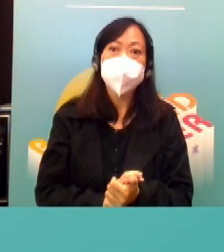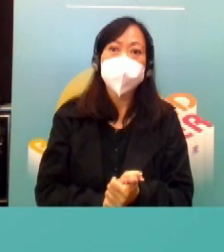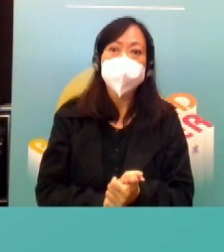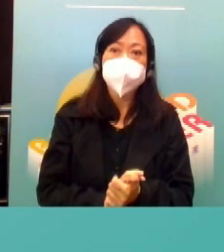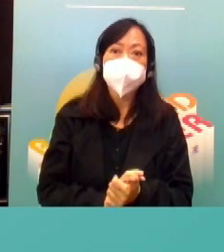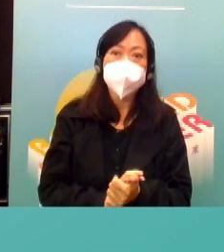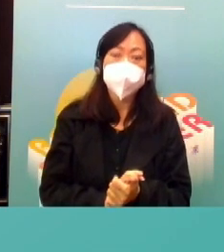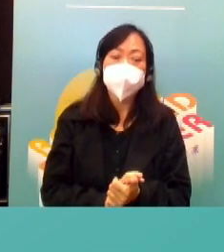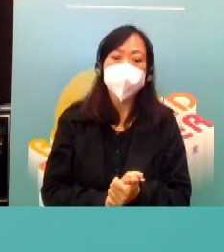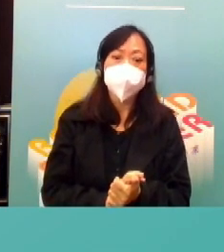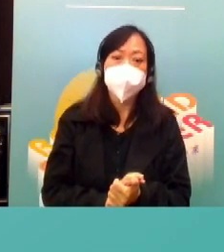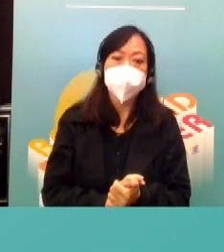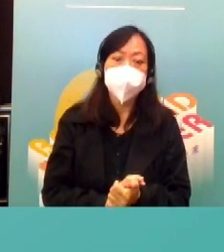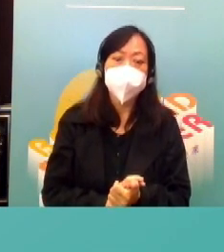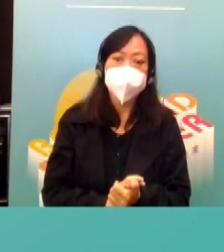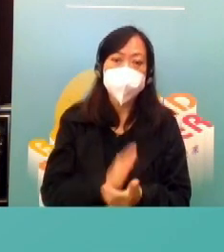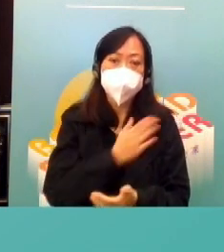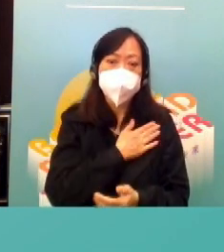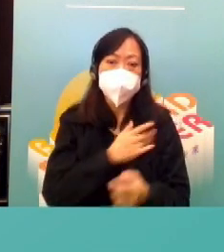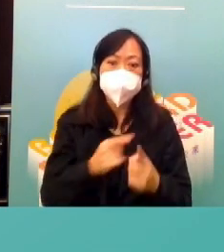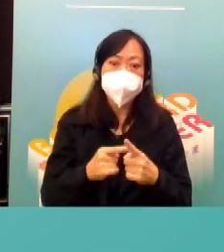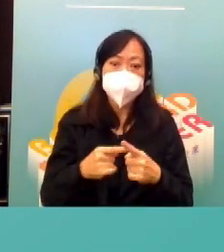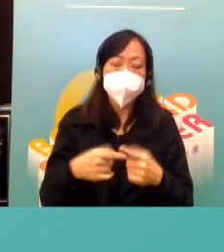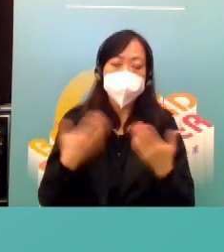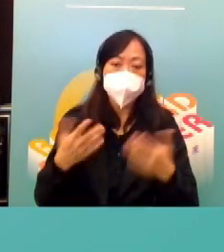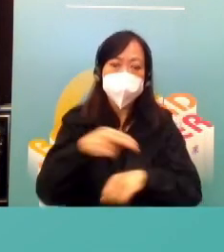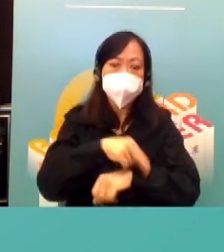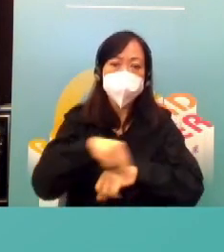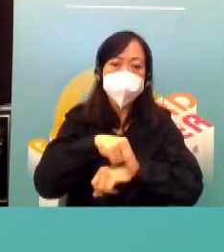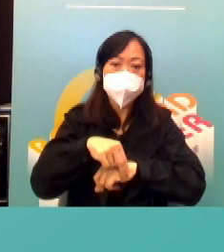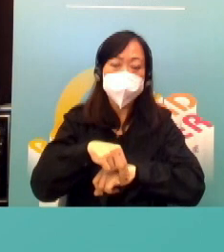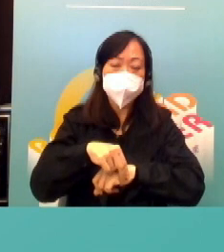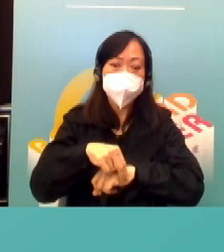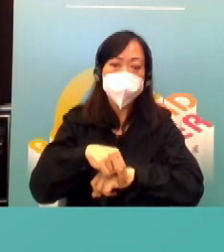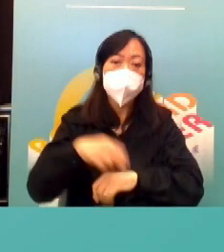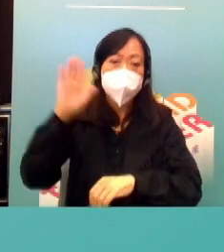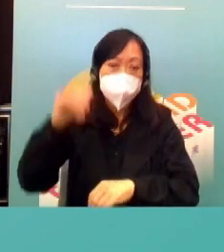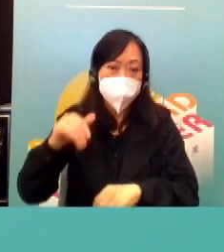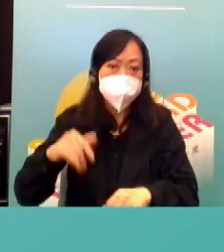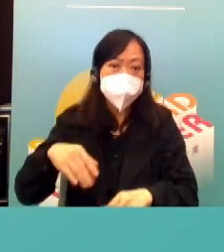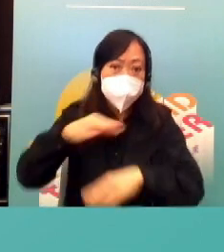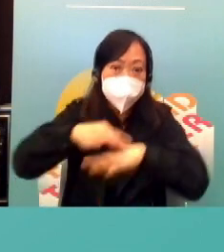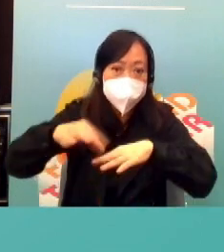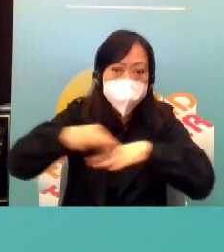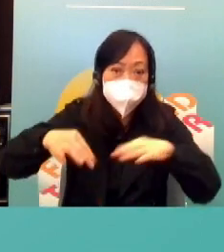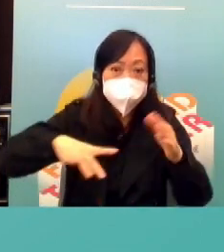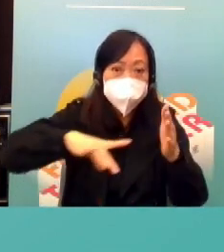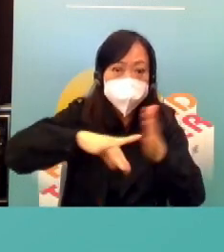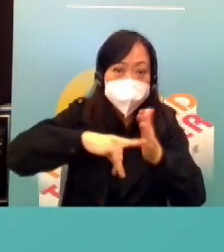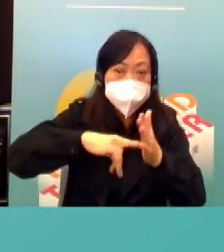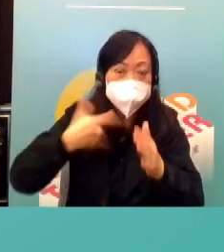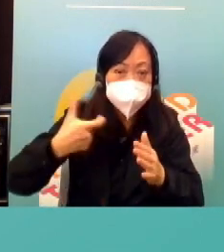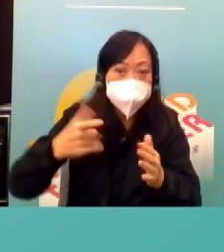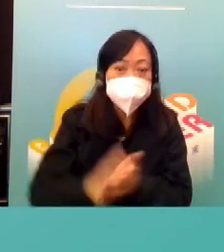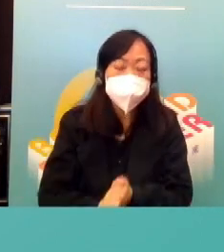our program enabled them to save a lot of electricity money, and at the same time, we'll be able to give